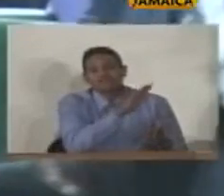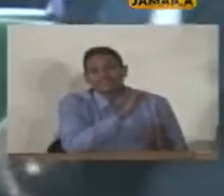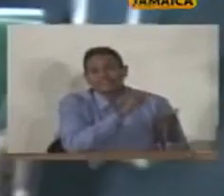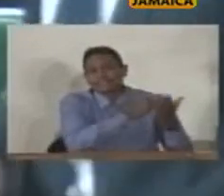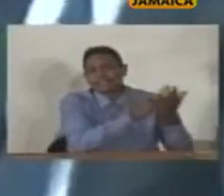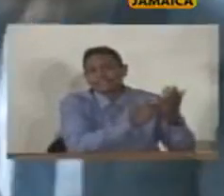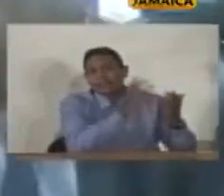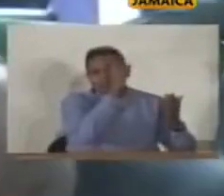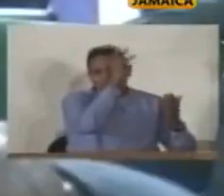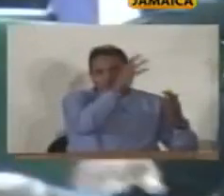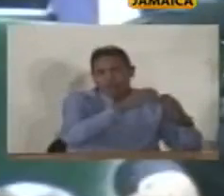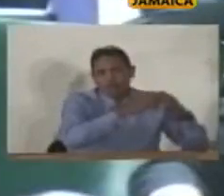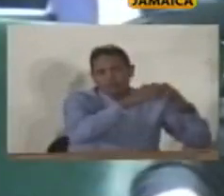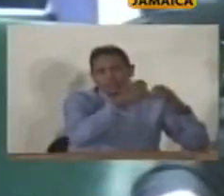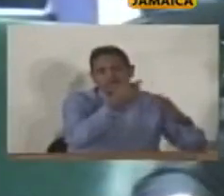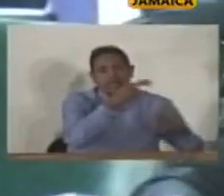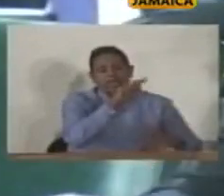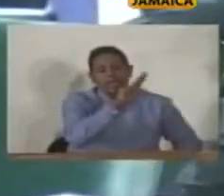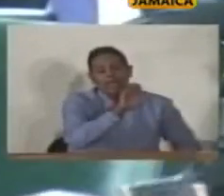Designs, the Hague System.